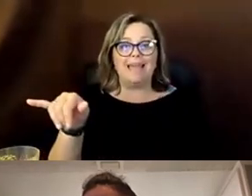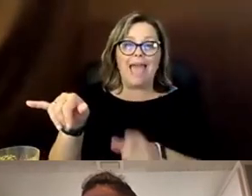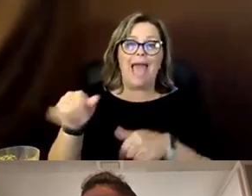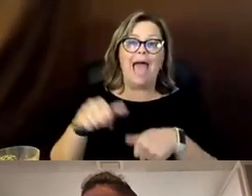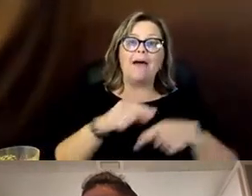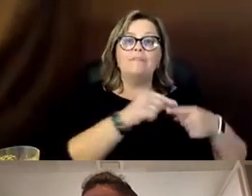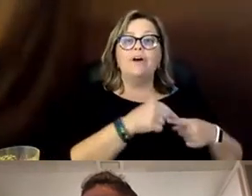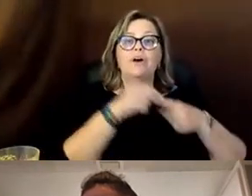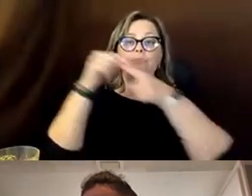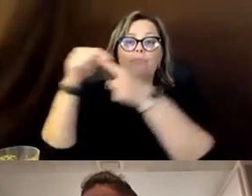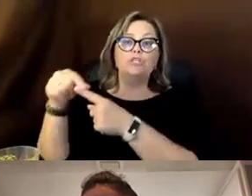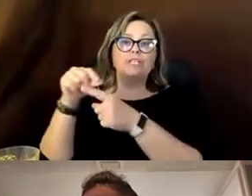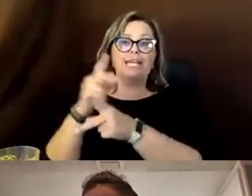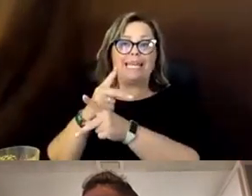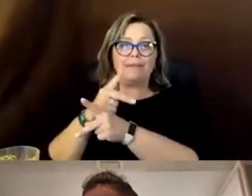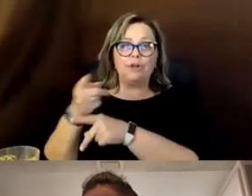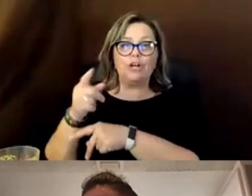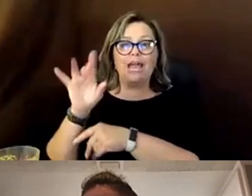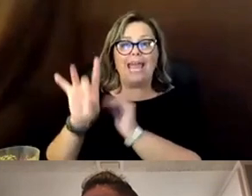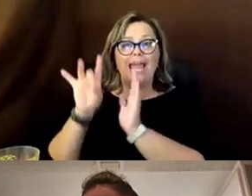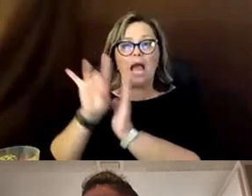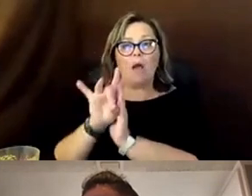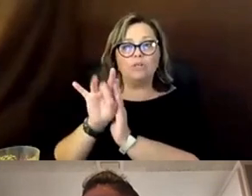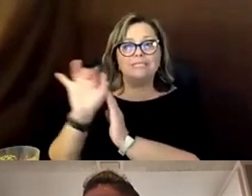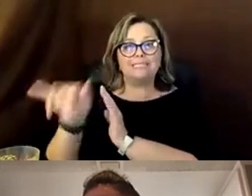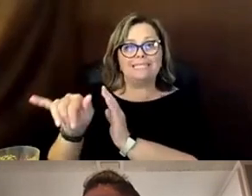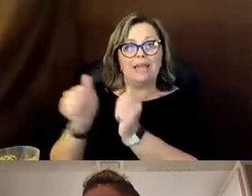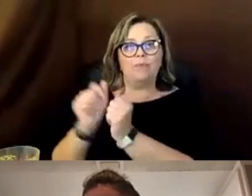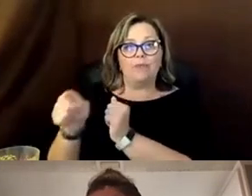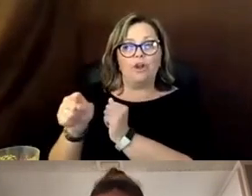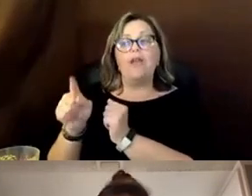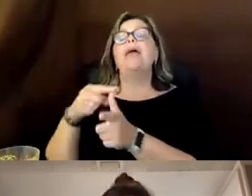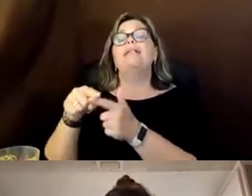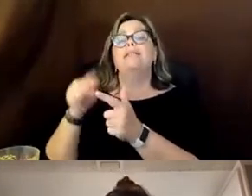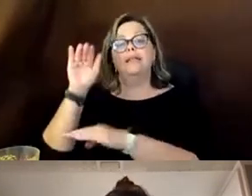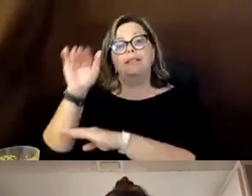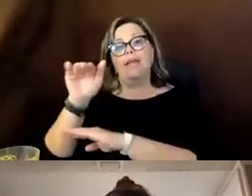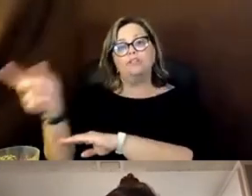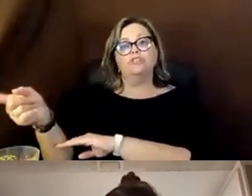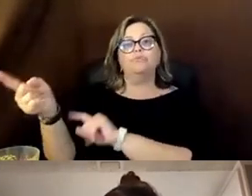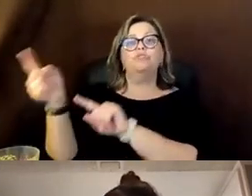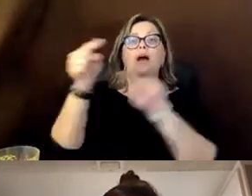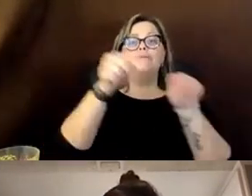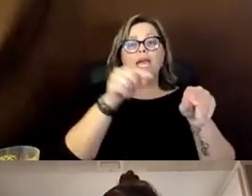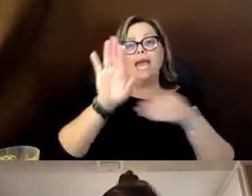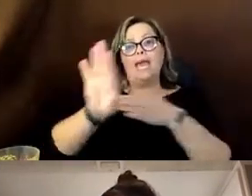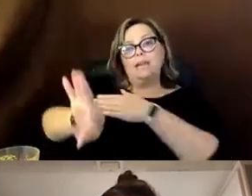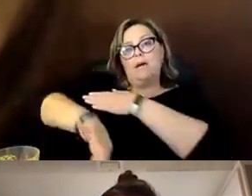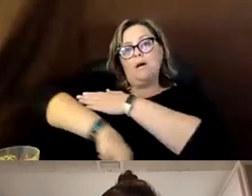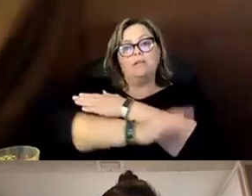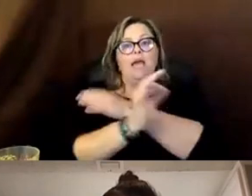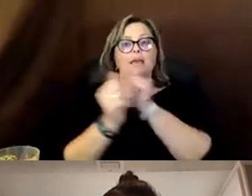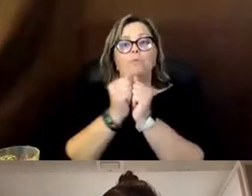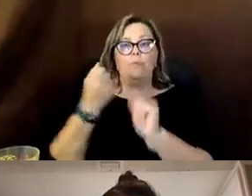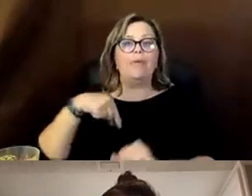in 8 hours a day. And then we drive over and pick her up, and she spends the night with us and all